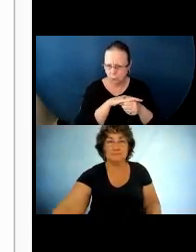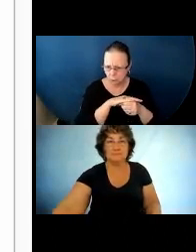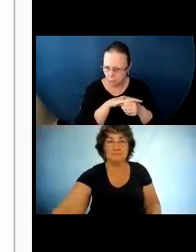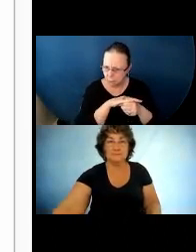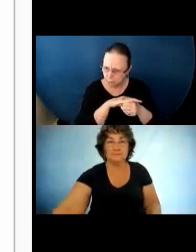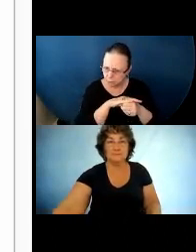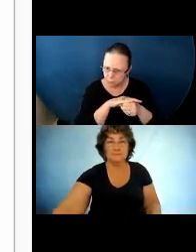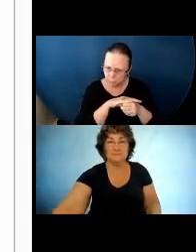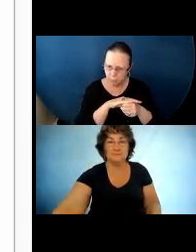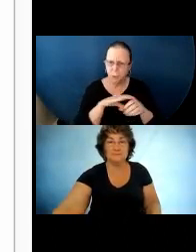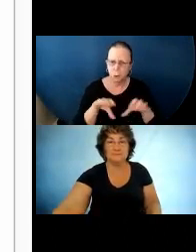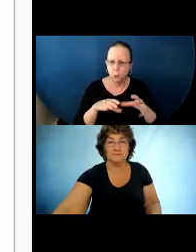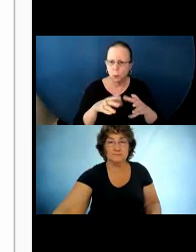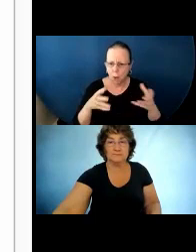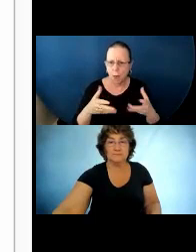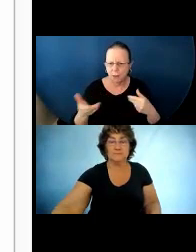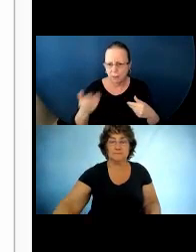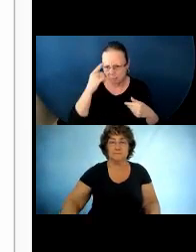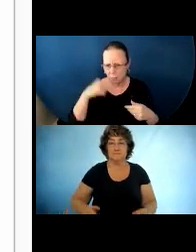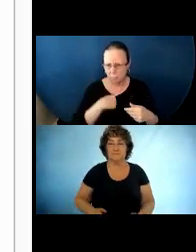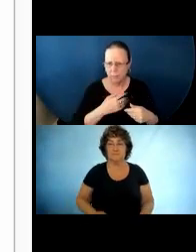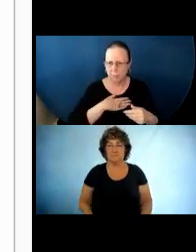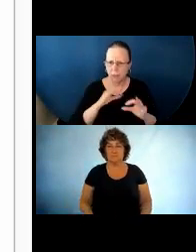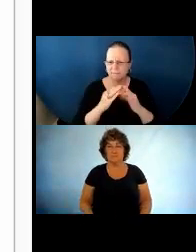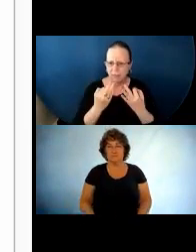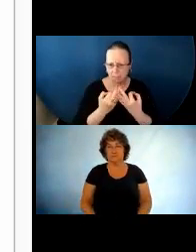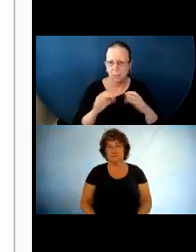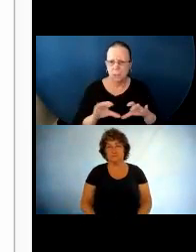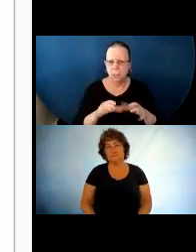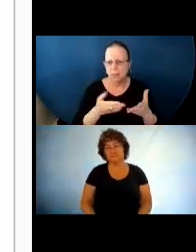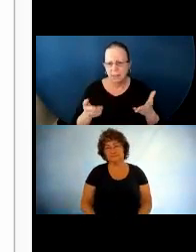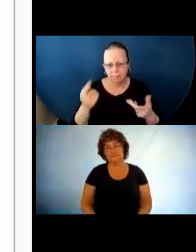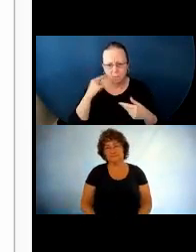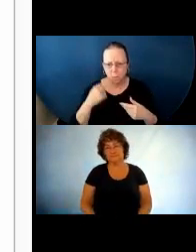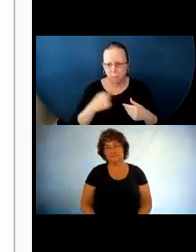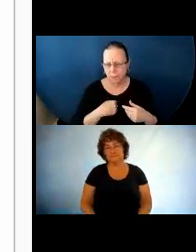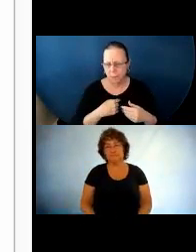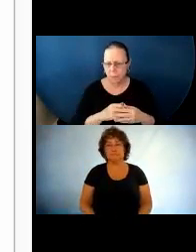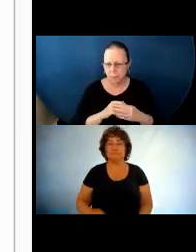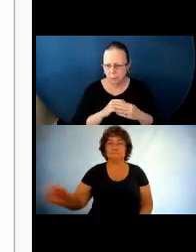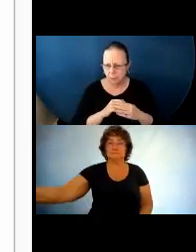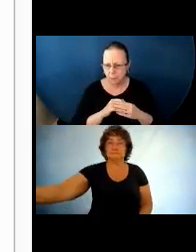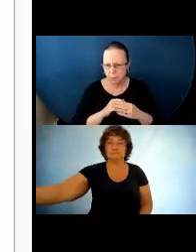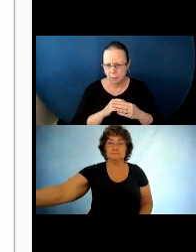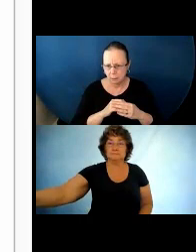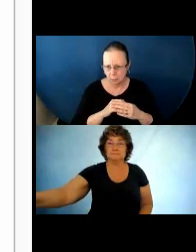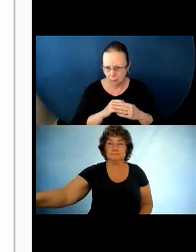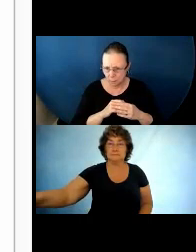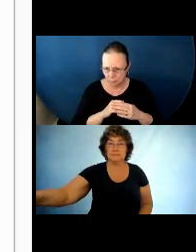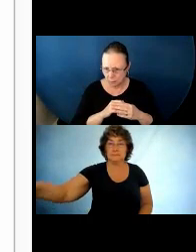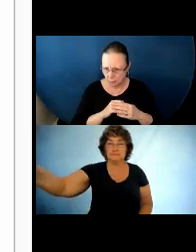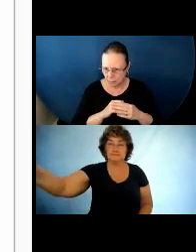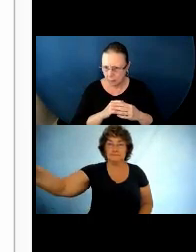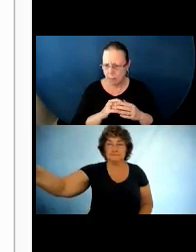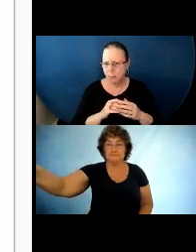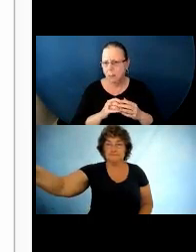do a lot of stuff for me. My family do stuff for me. A lot of my